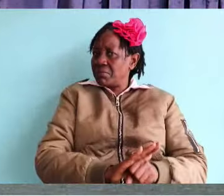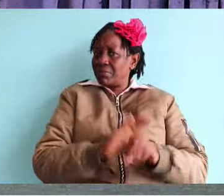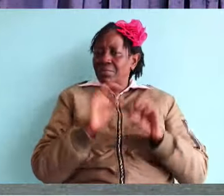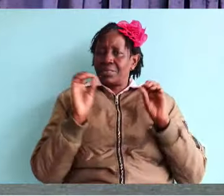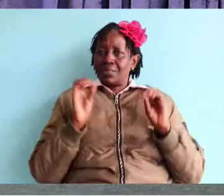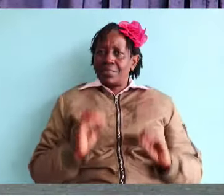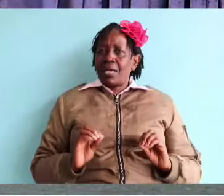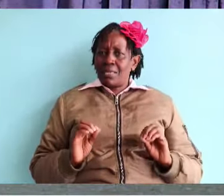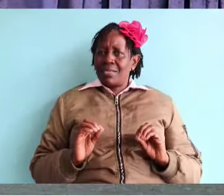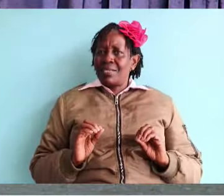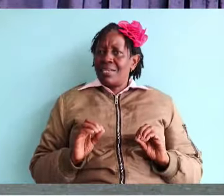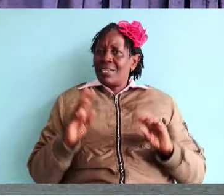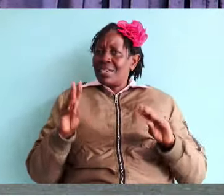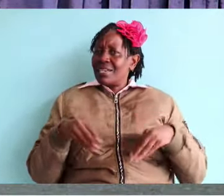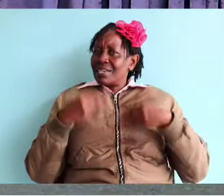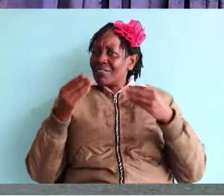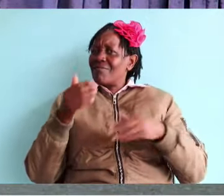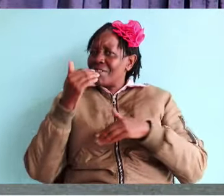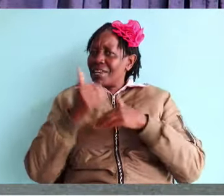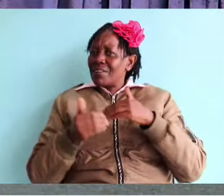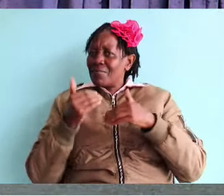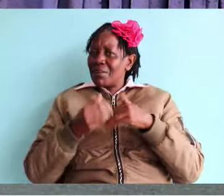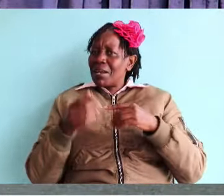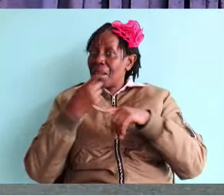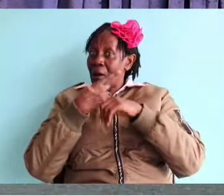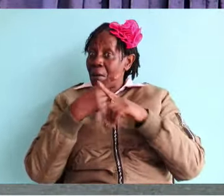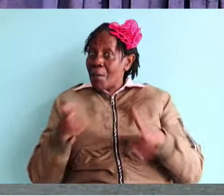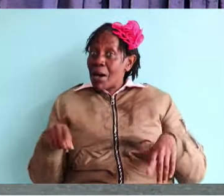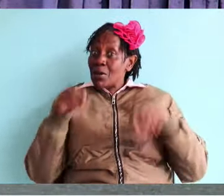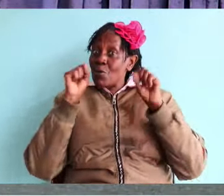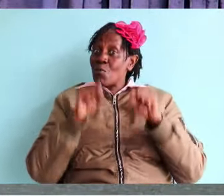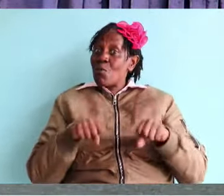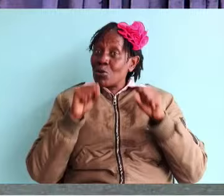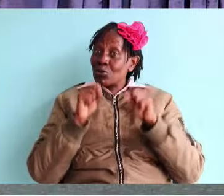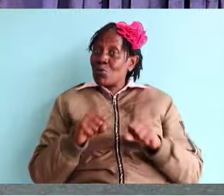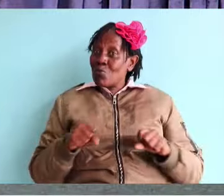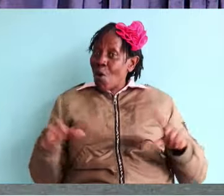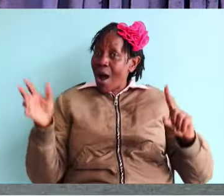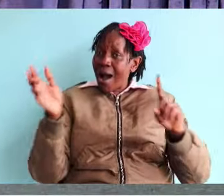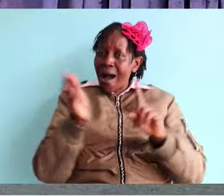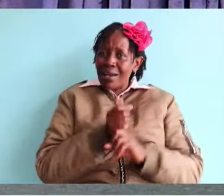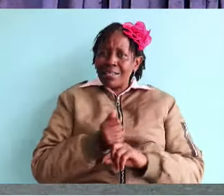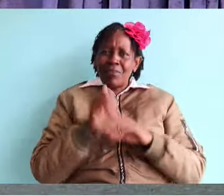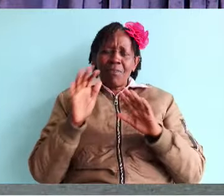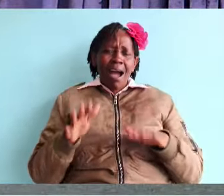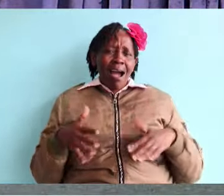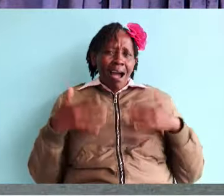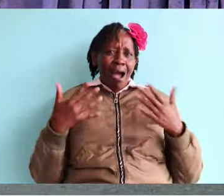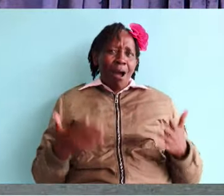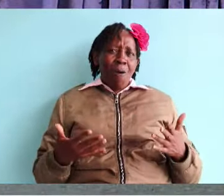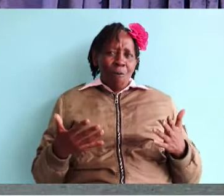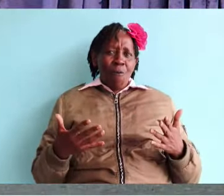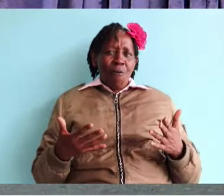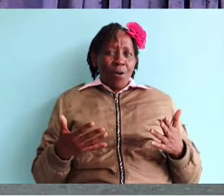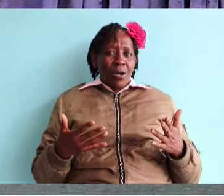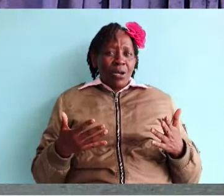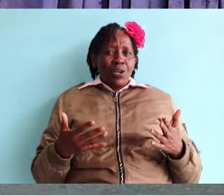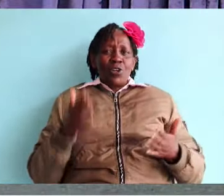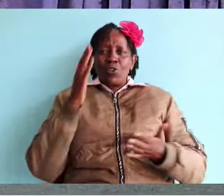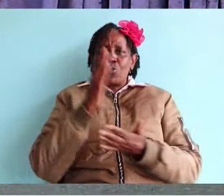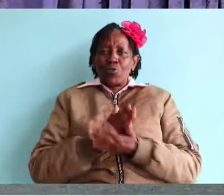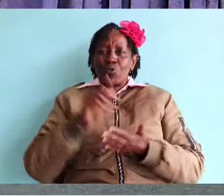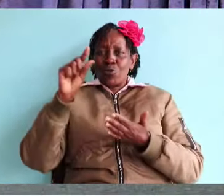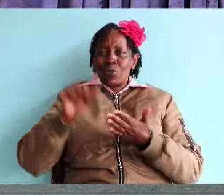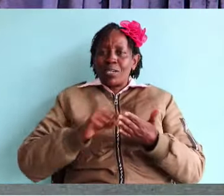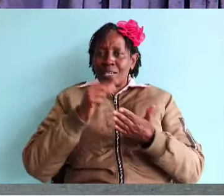been given bread, but you have still been able to pursue. How could it have been were it not for the grace of God,